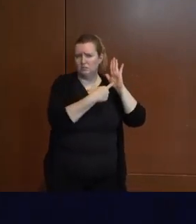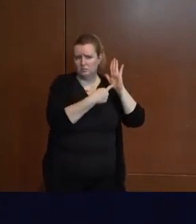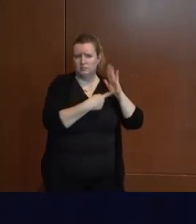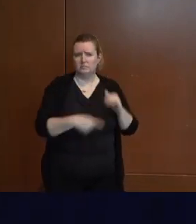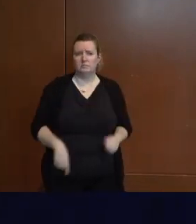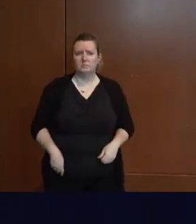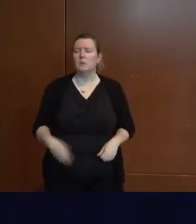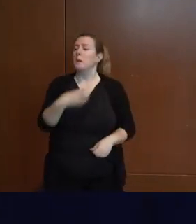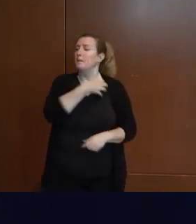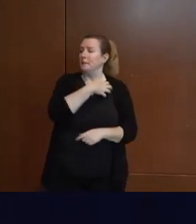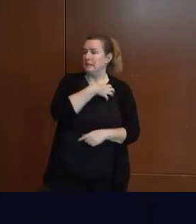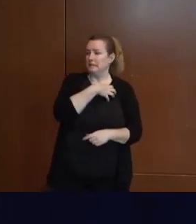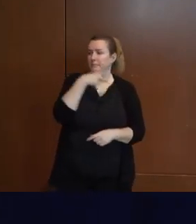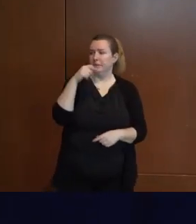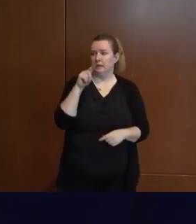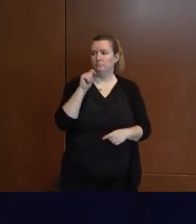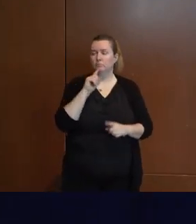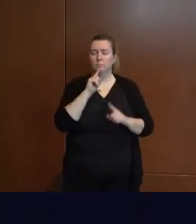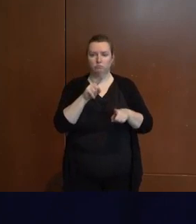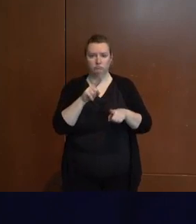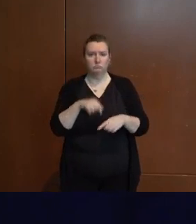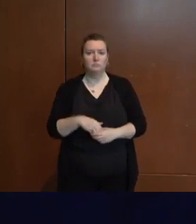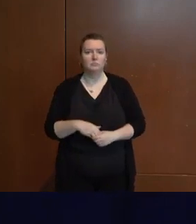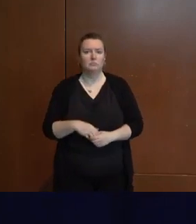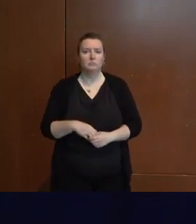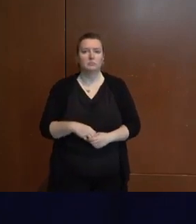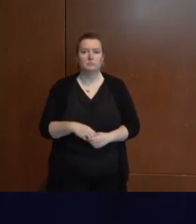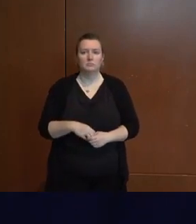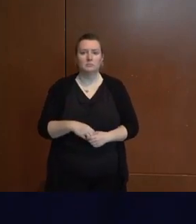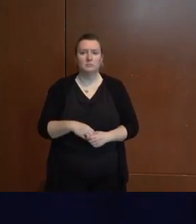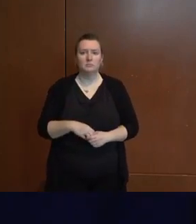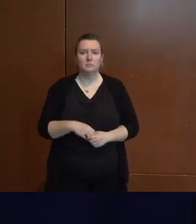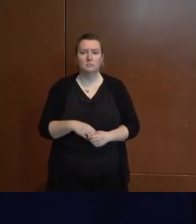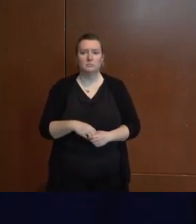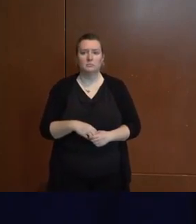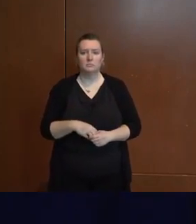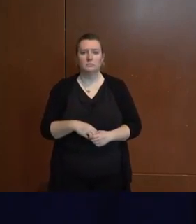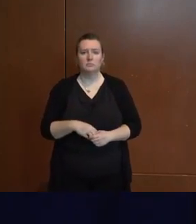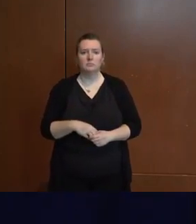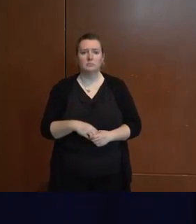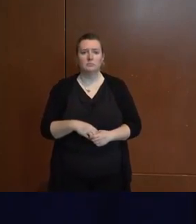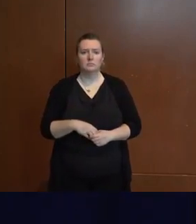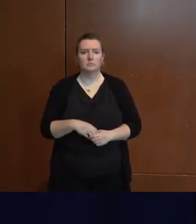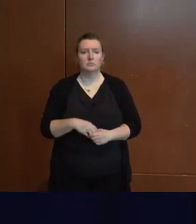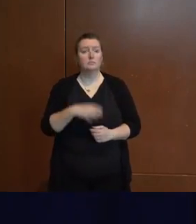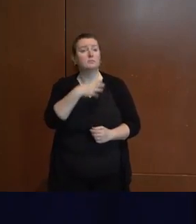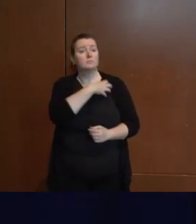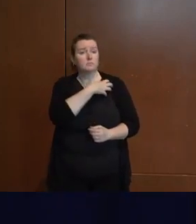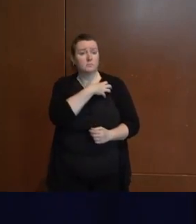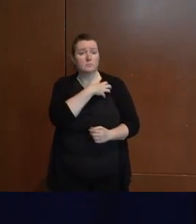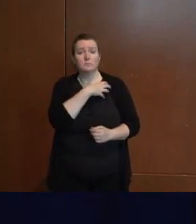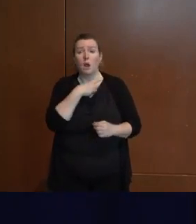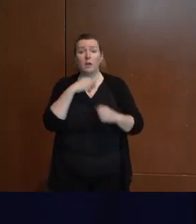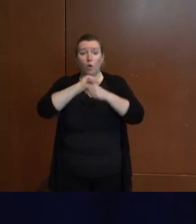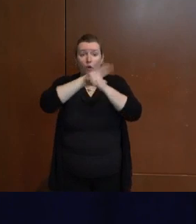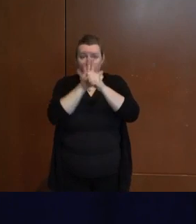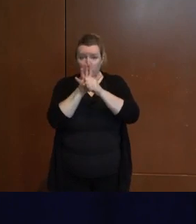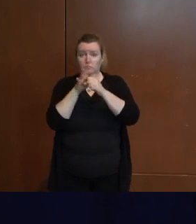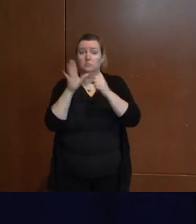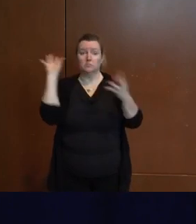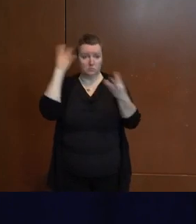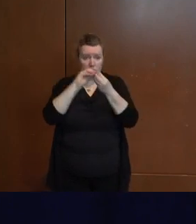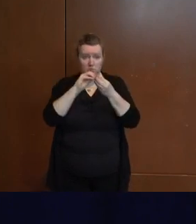head because I was wrong on Saturday. This morning, law enforcement positive across the state, 383. Statewide